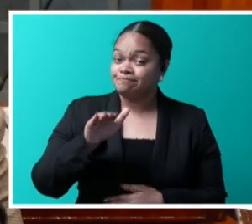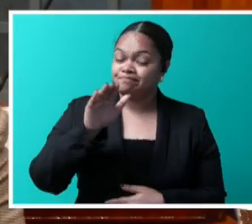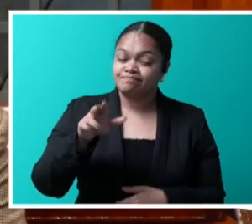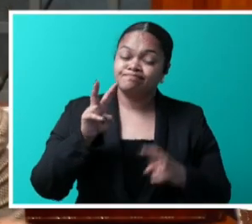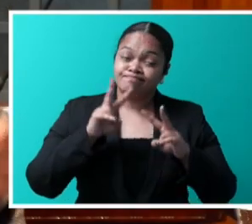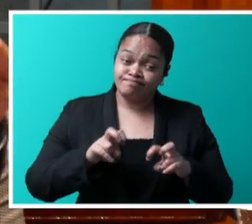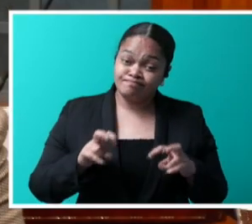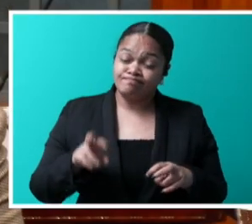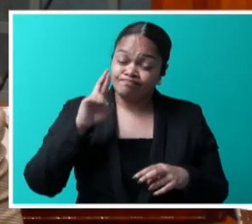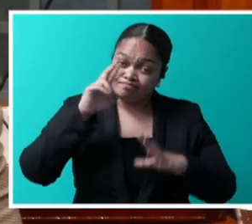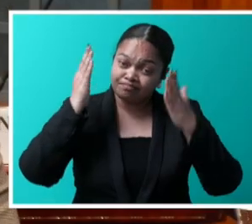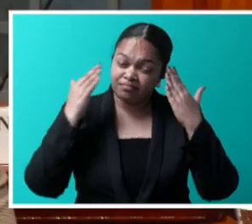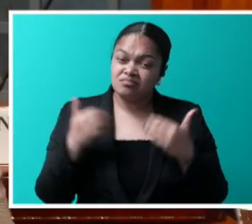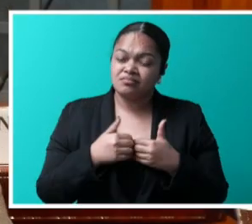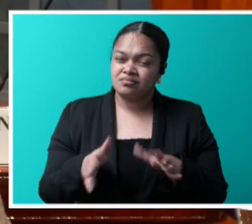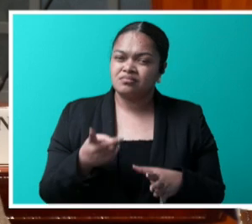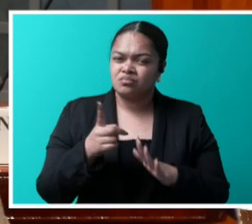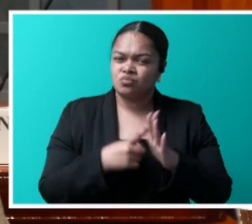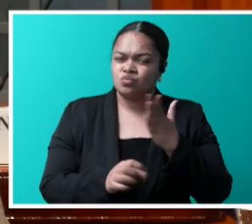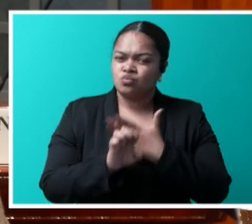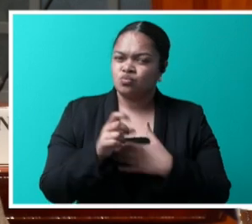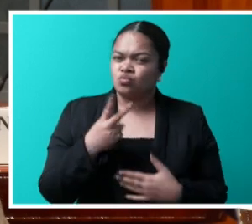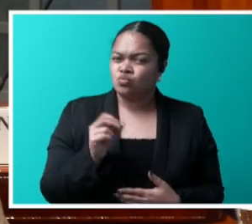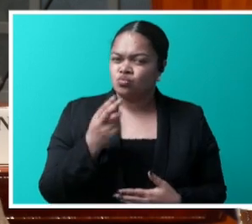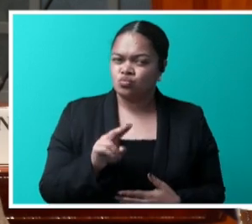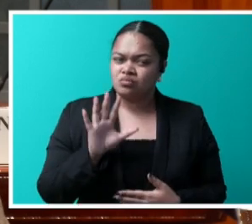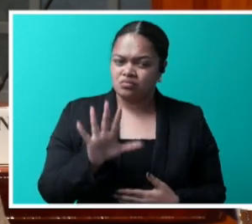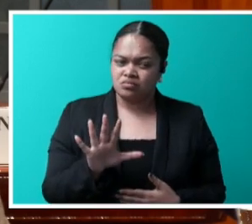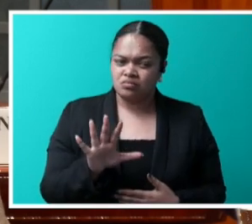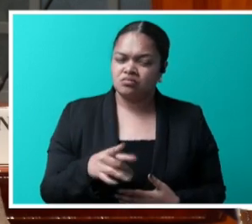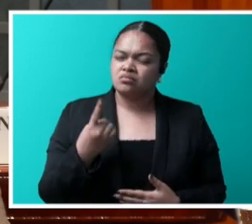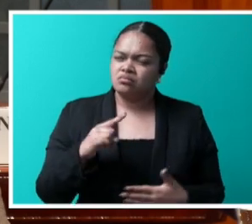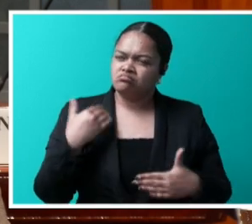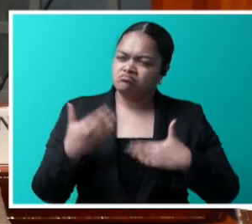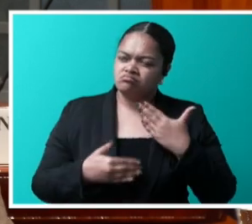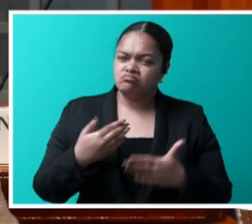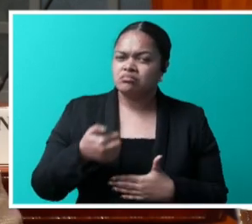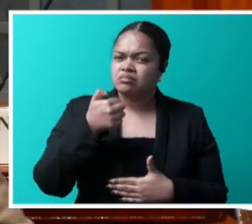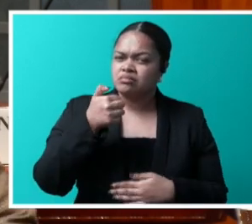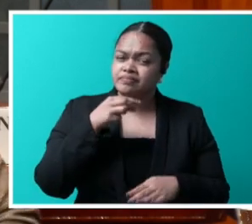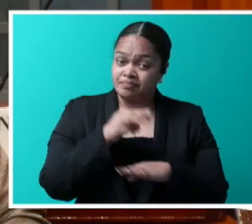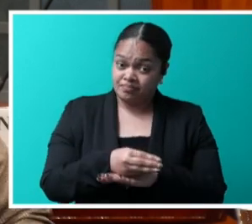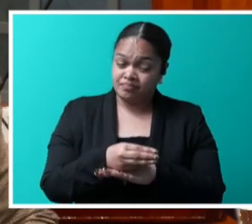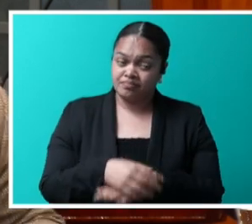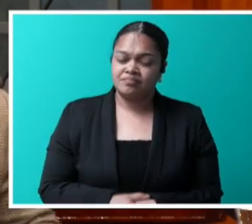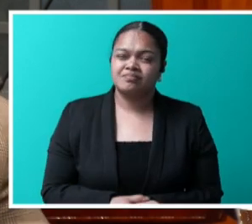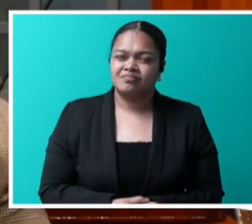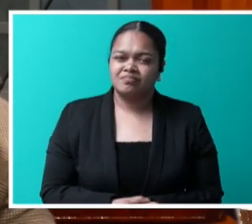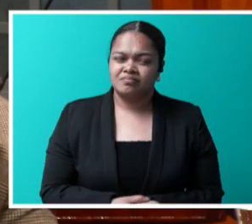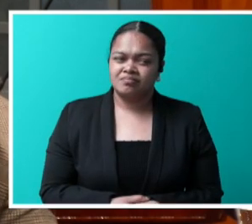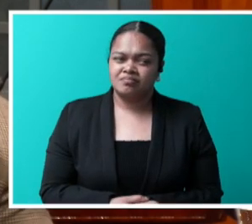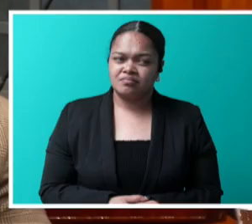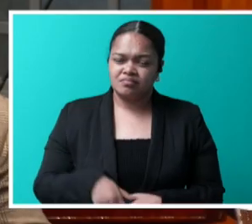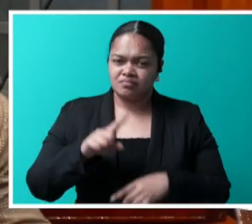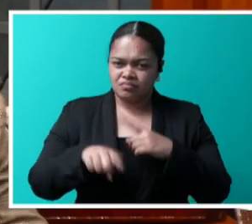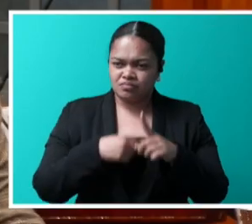Mr. Speaker, began in June of 2025, and over 6 months, Geoscience